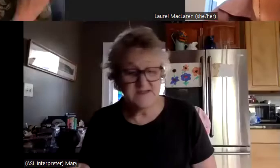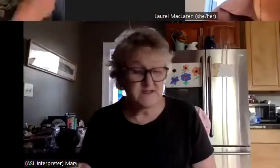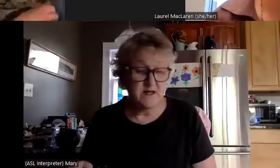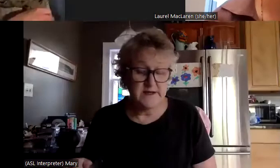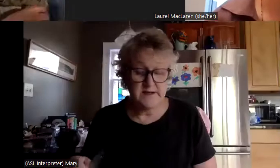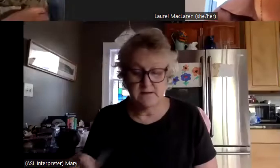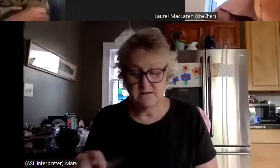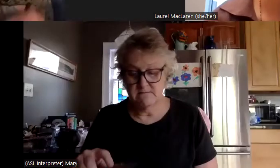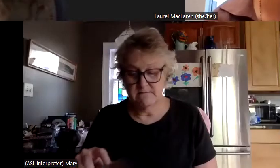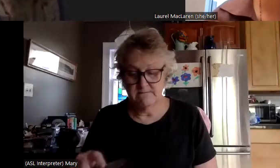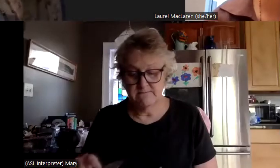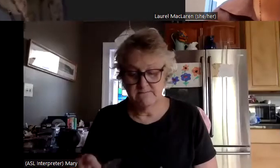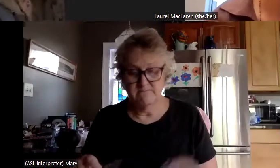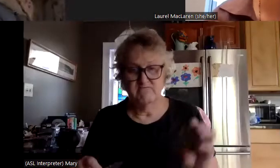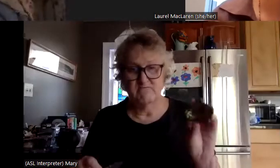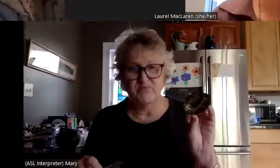Stem is still on it.